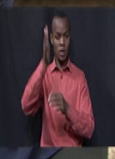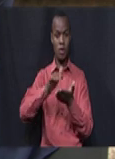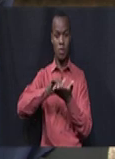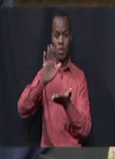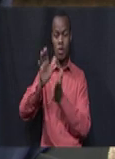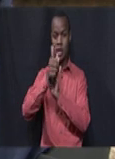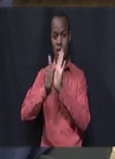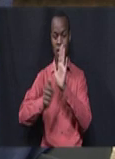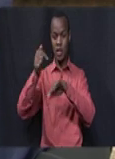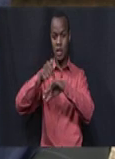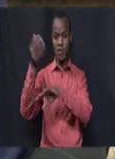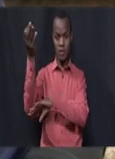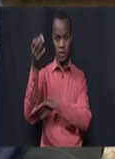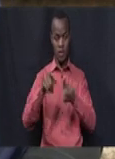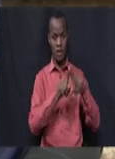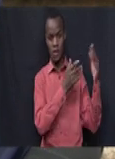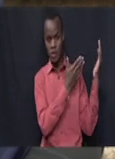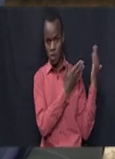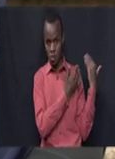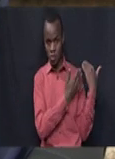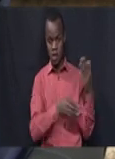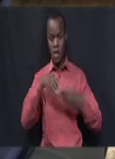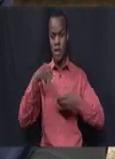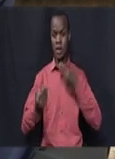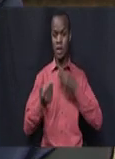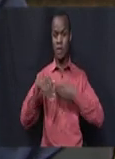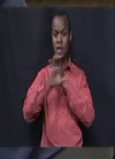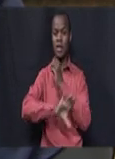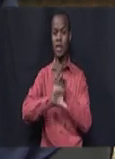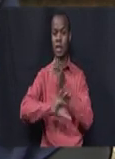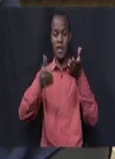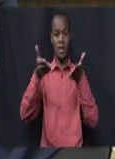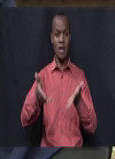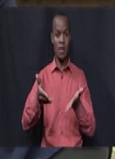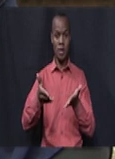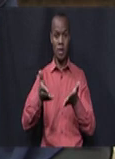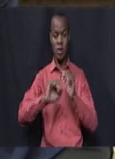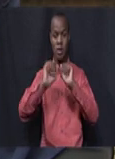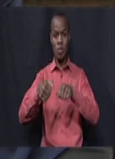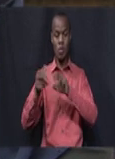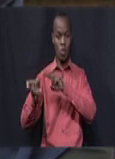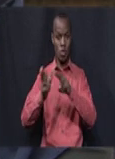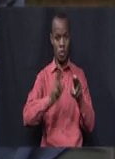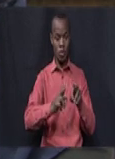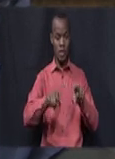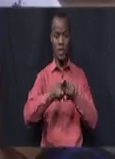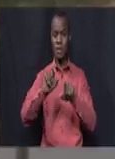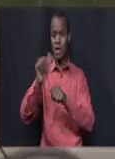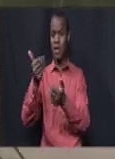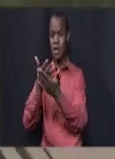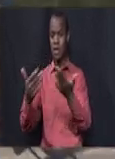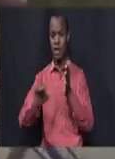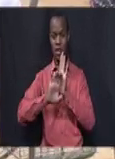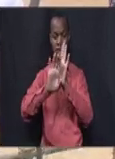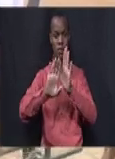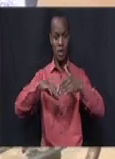future. We are hoping that disability in this country will be normalized like any other thing. Like the